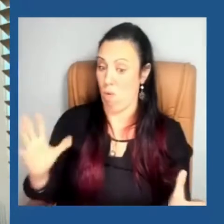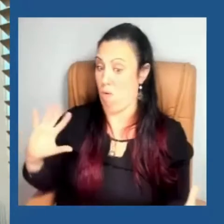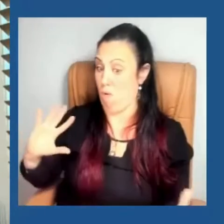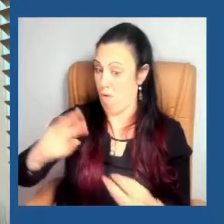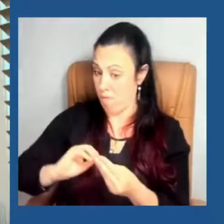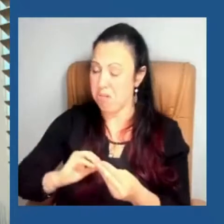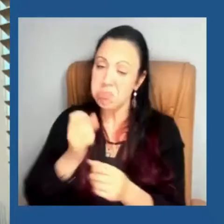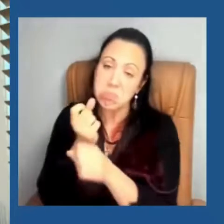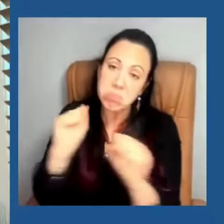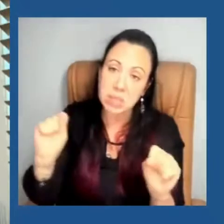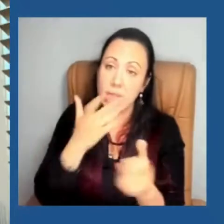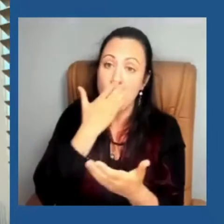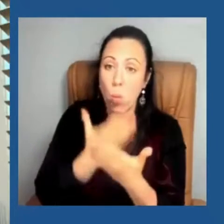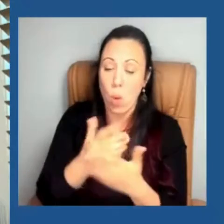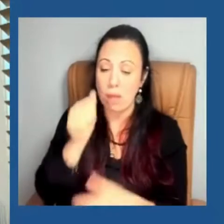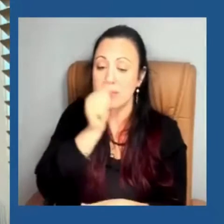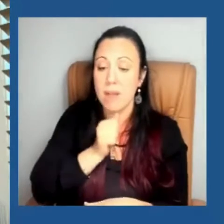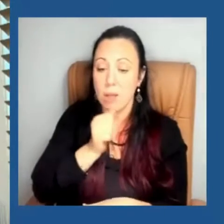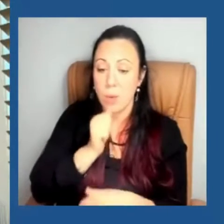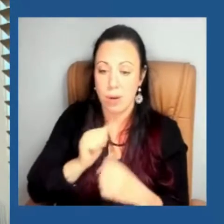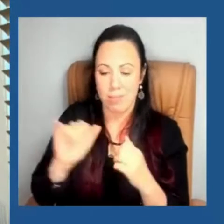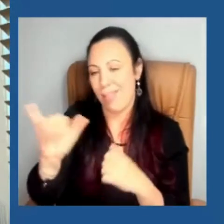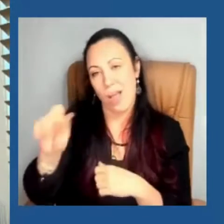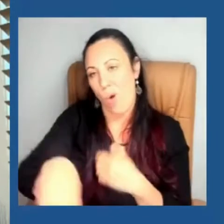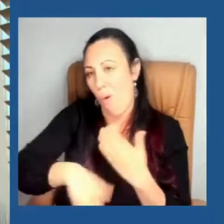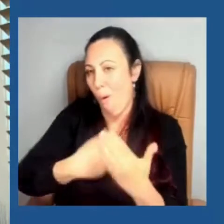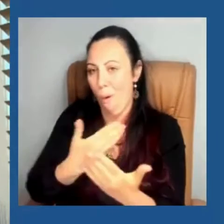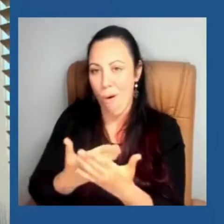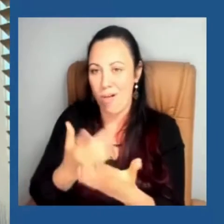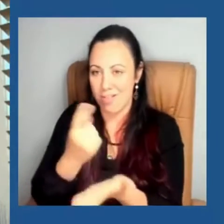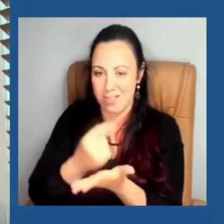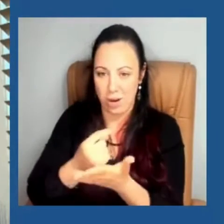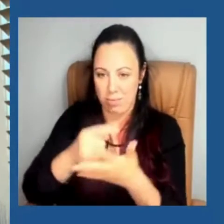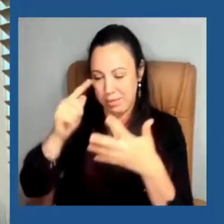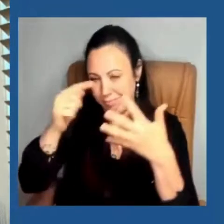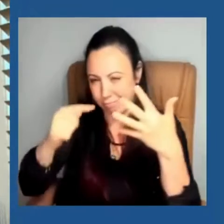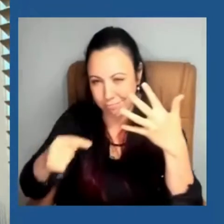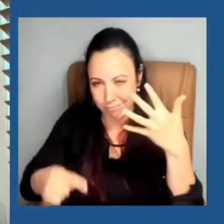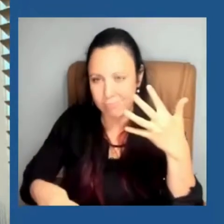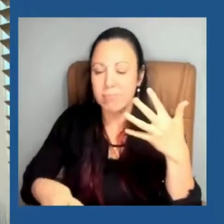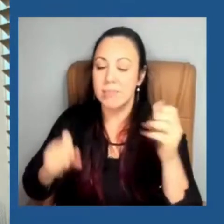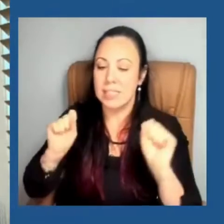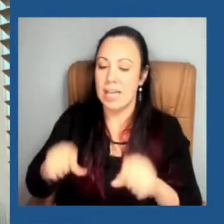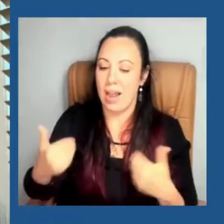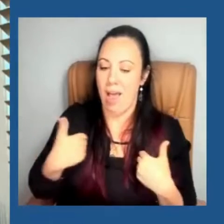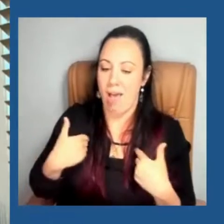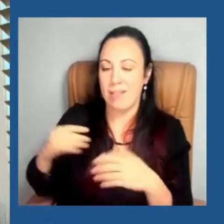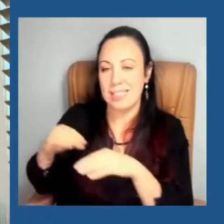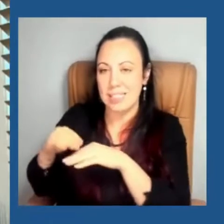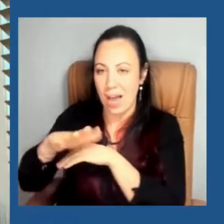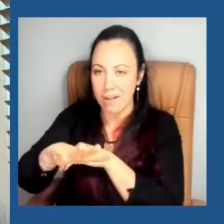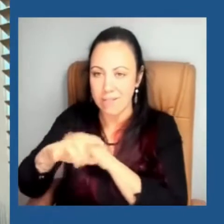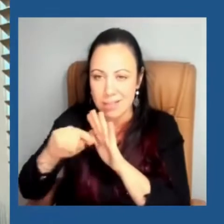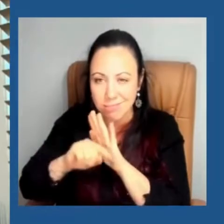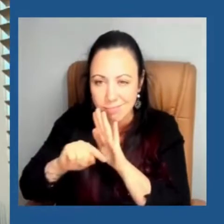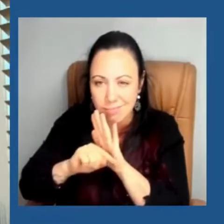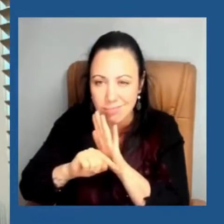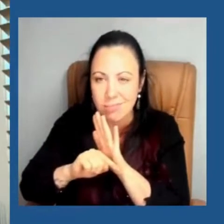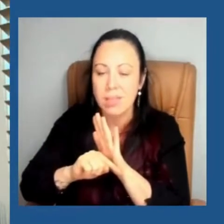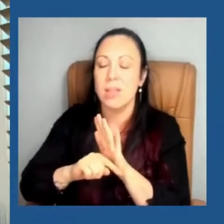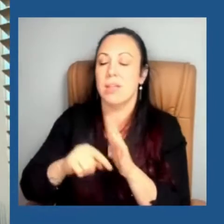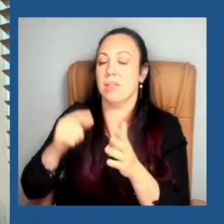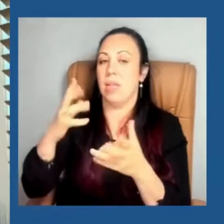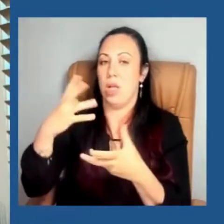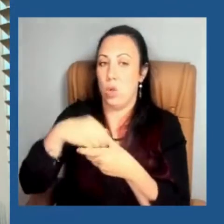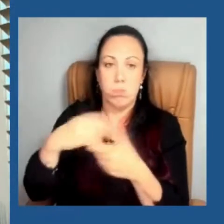and well tolerated, but like all the therapies I'm describing here today, it can have side effects. These side effects of RTMS